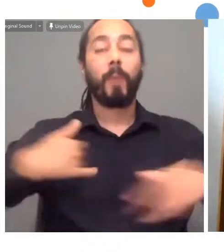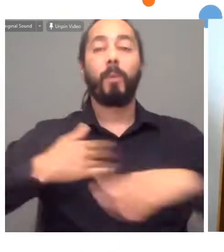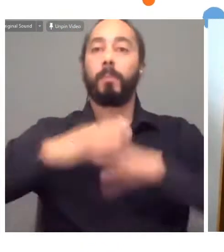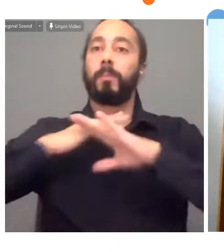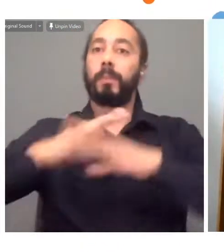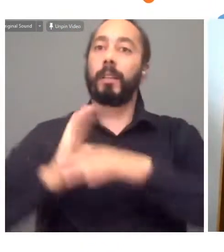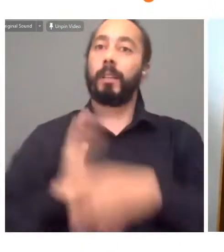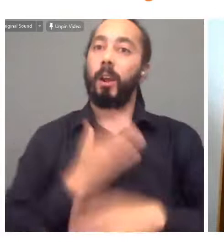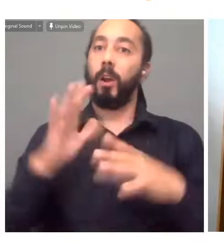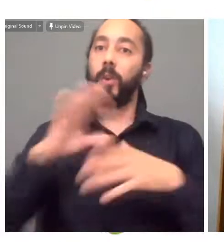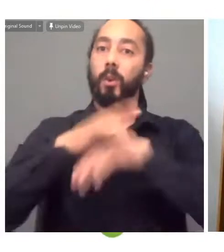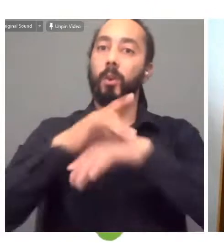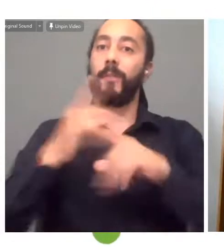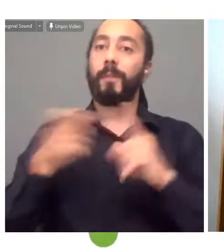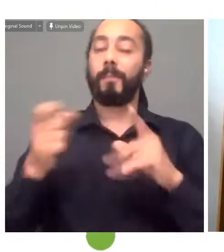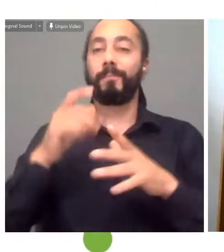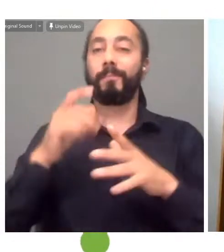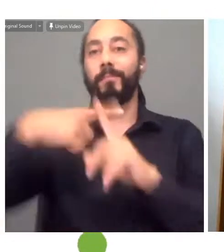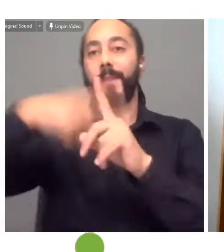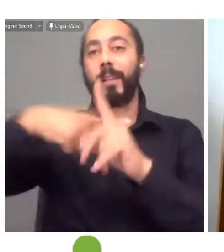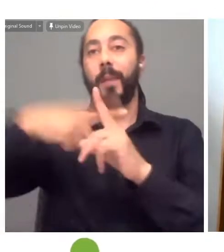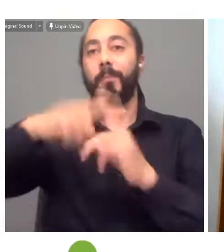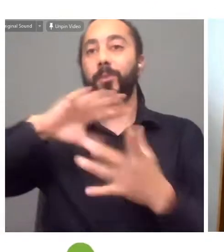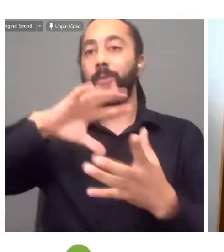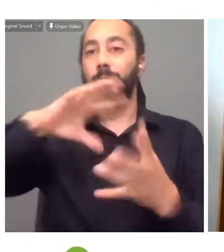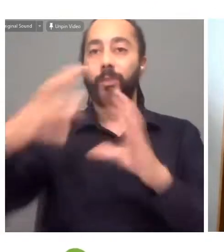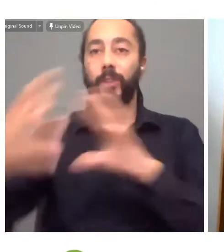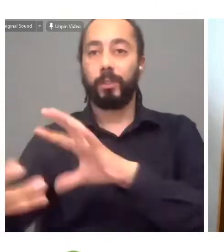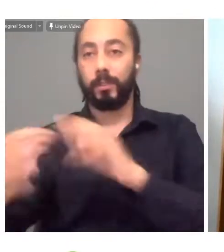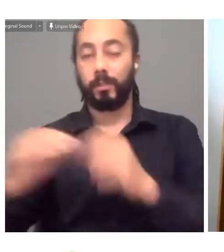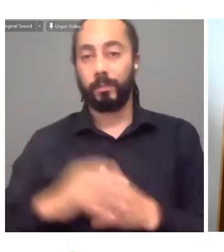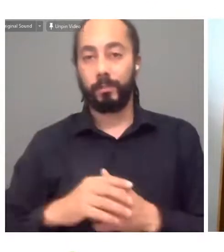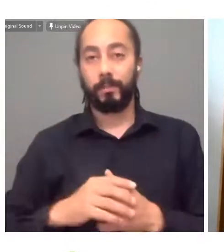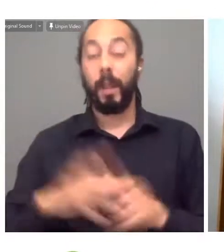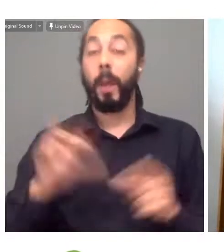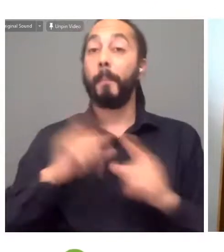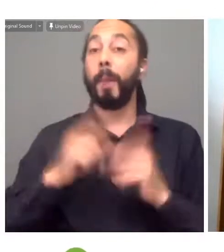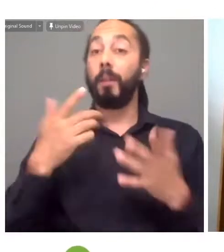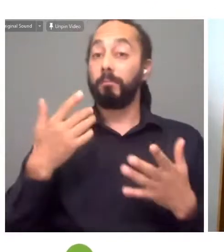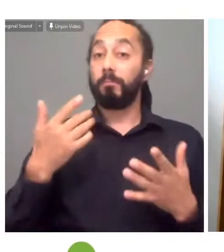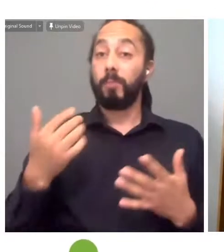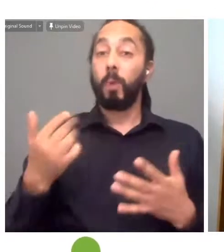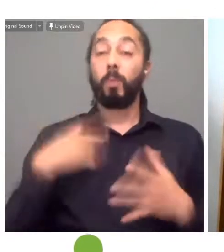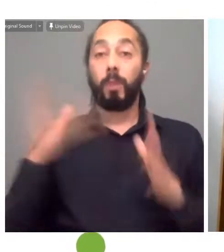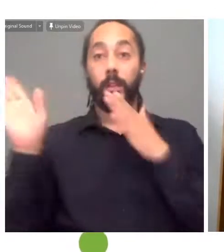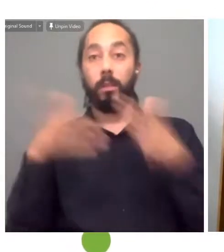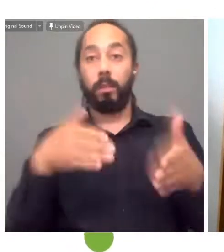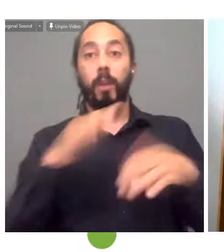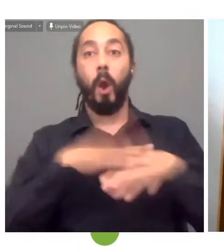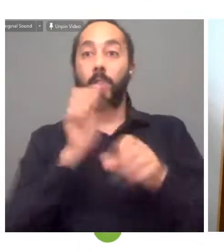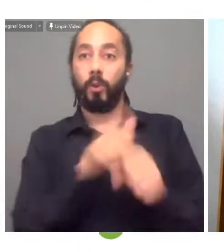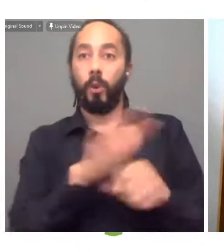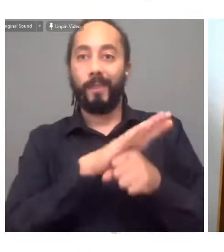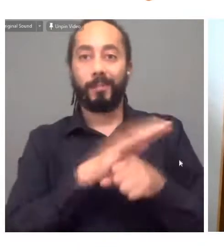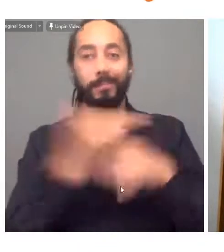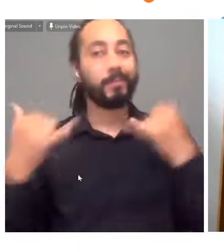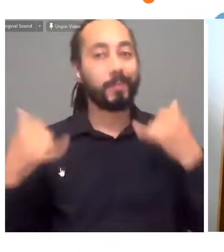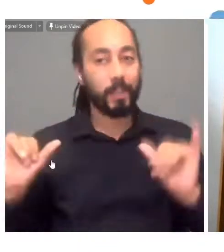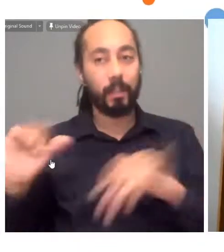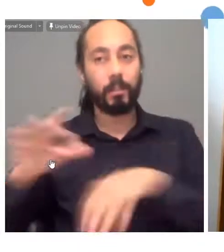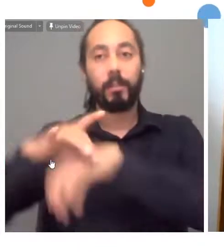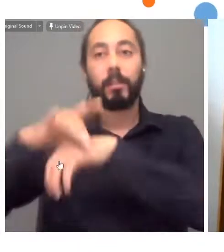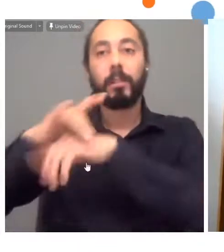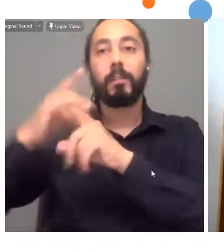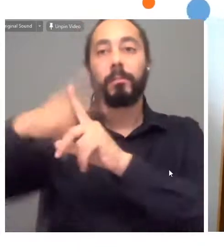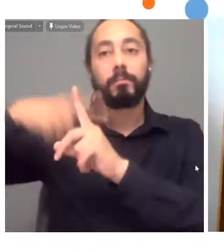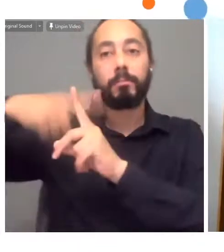solved the COVID issue, the global threat of climate crisis will still be with us. I can think of no better partners for